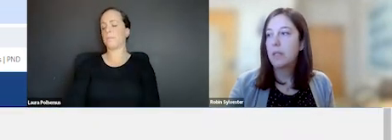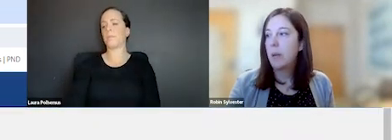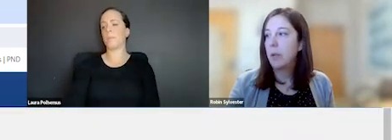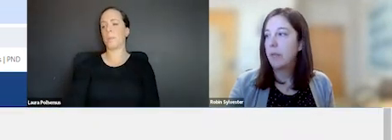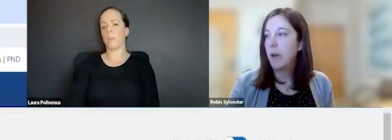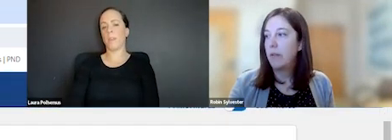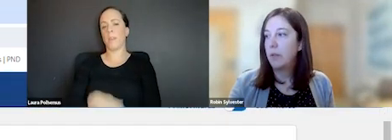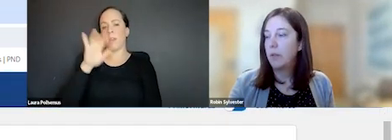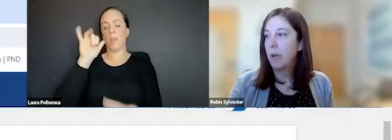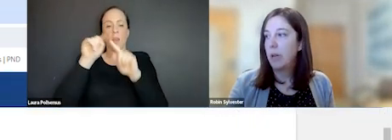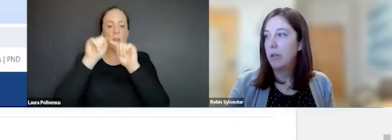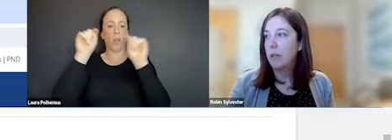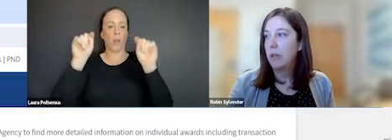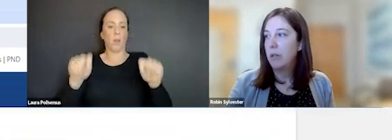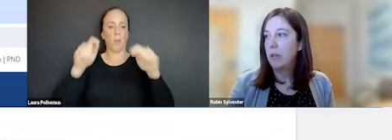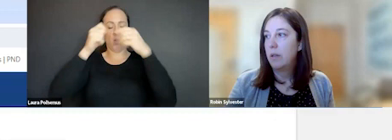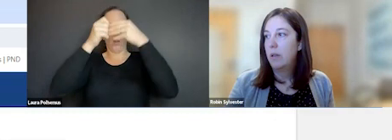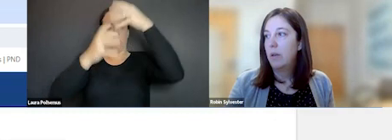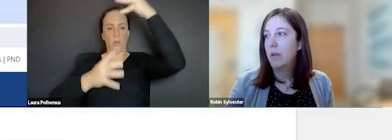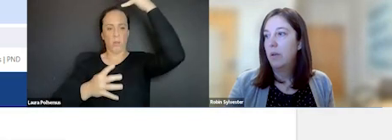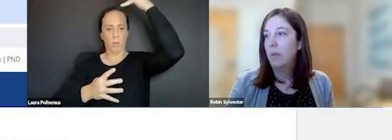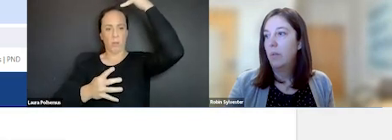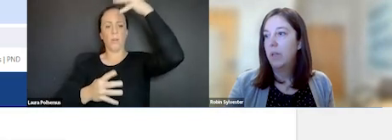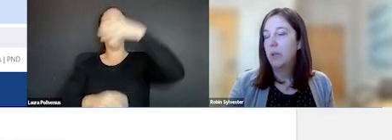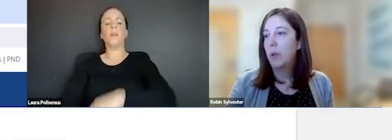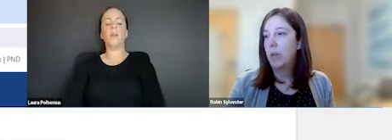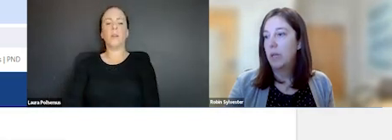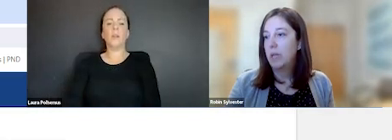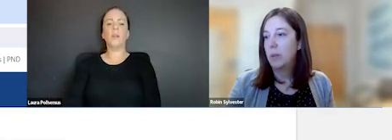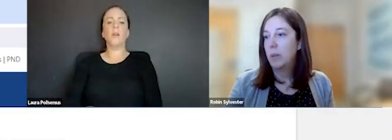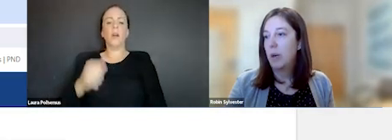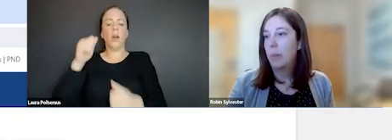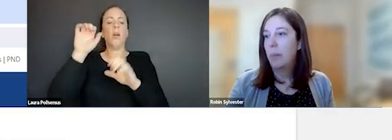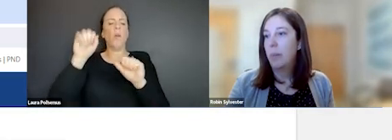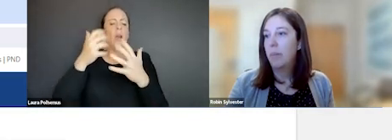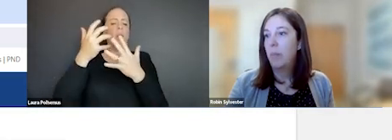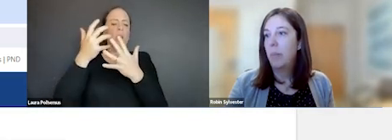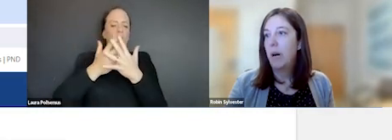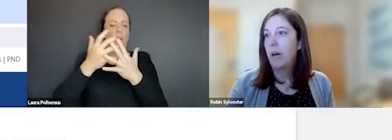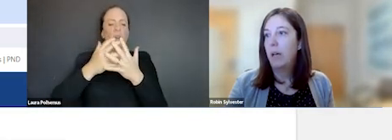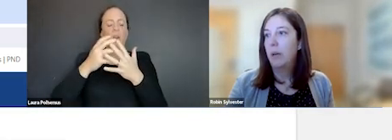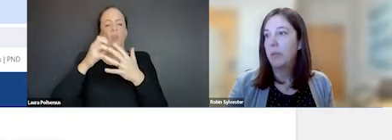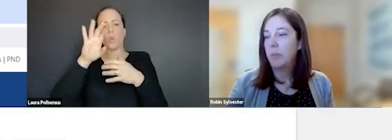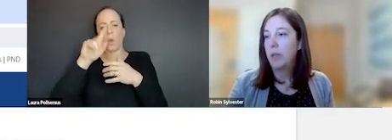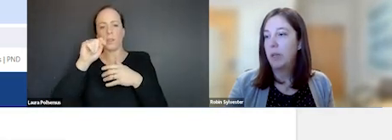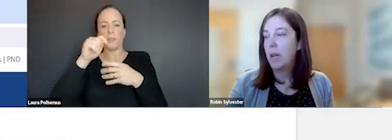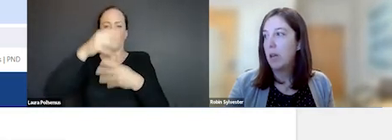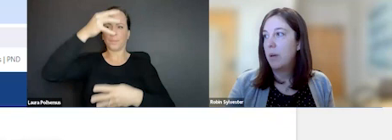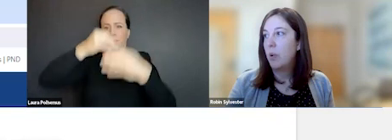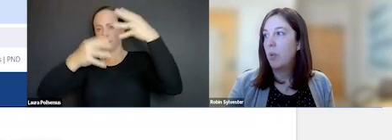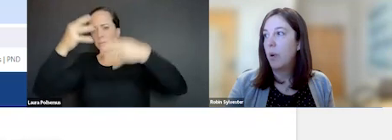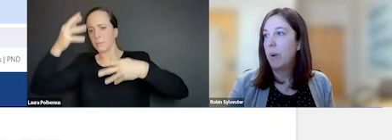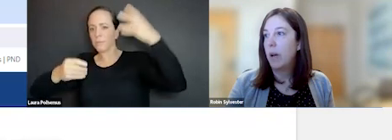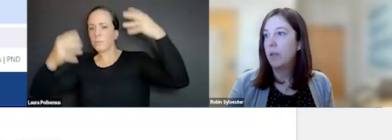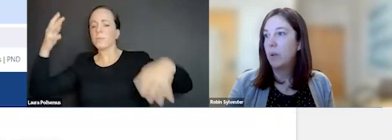This is a table of all of those grants. We can sort this by recipient